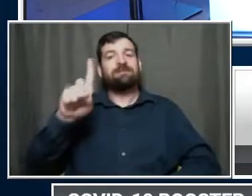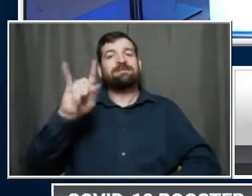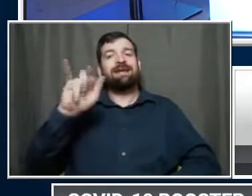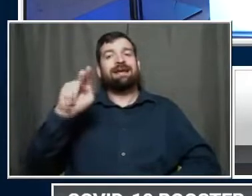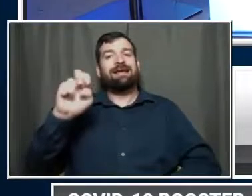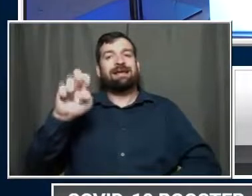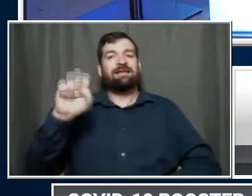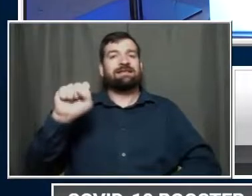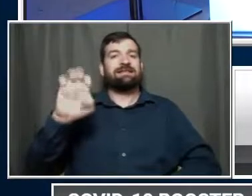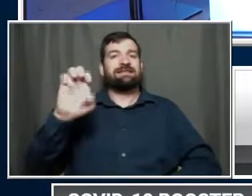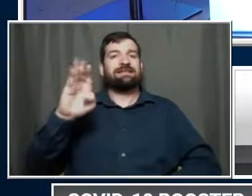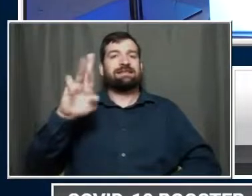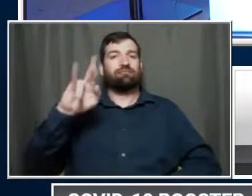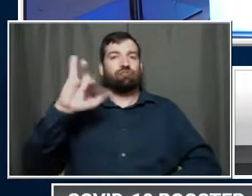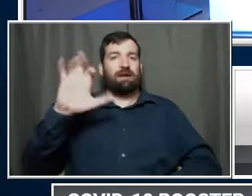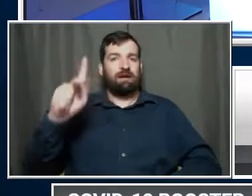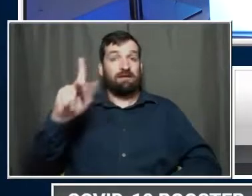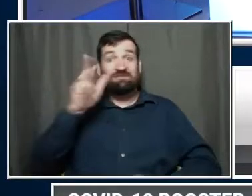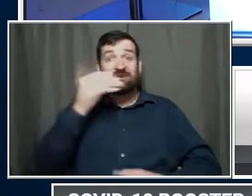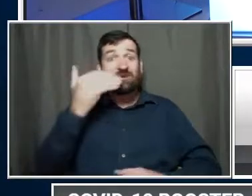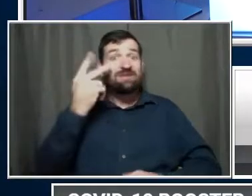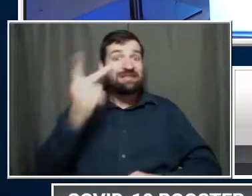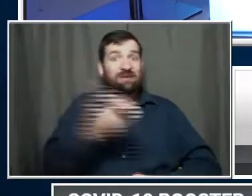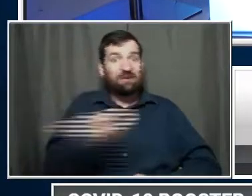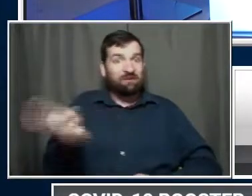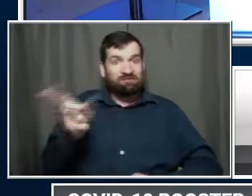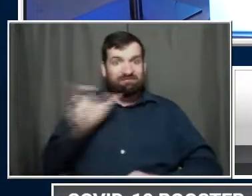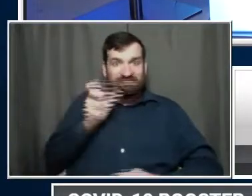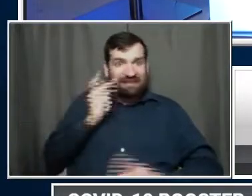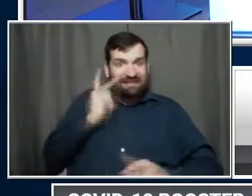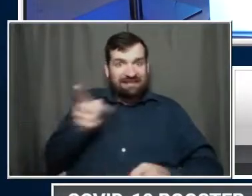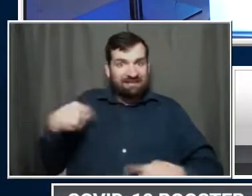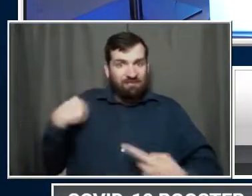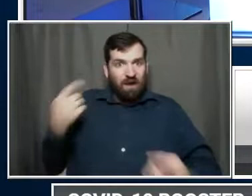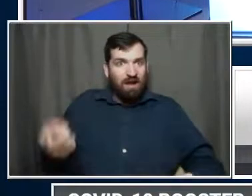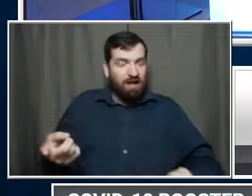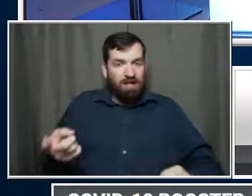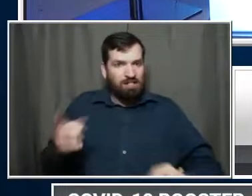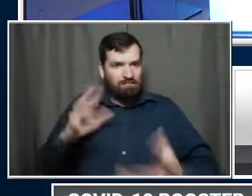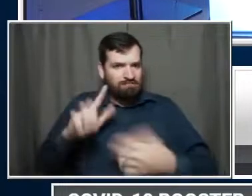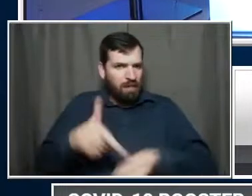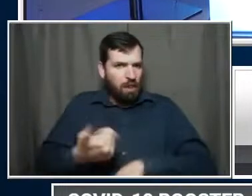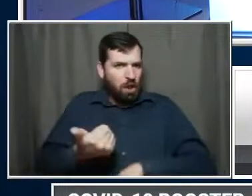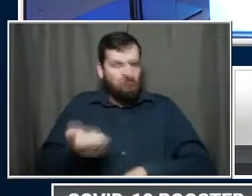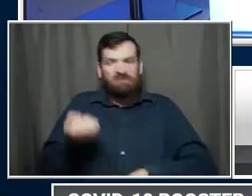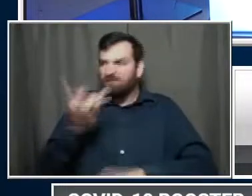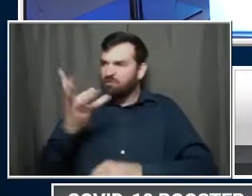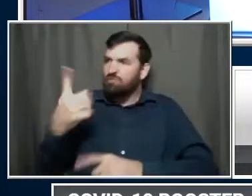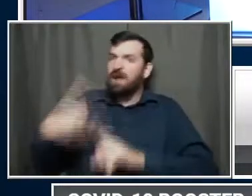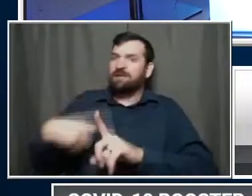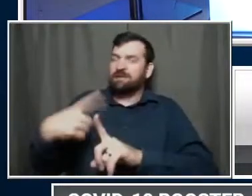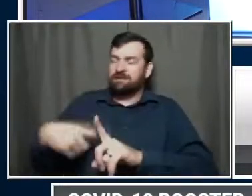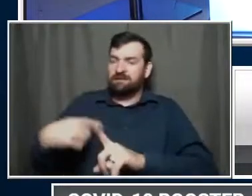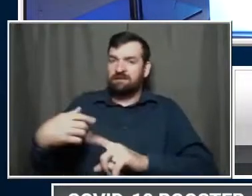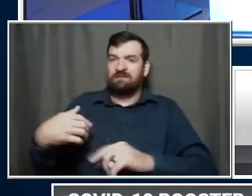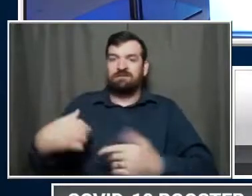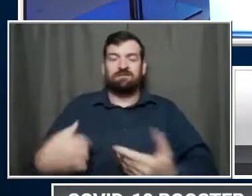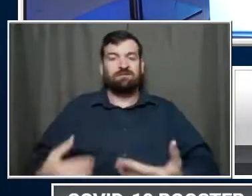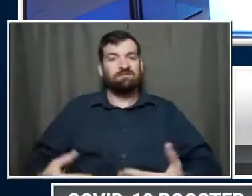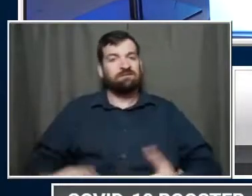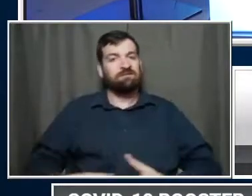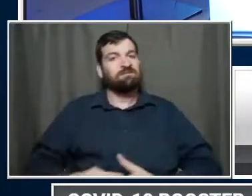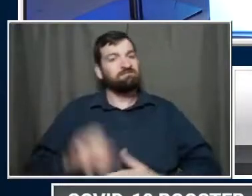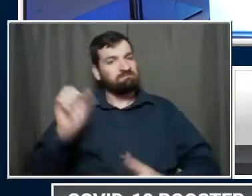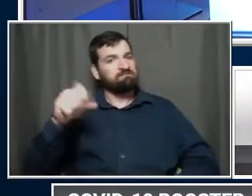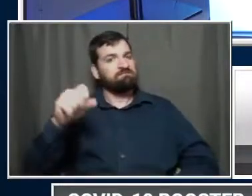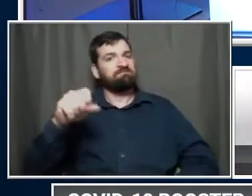both of you. So good to see you. Thank you. And you guys haven't seen each other. How long has it been since you've seen each other? A few months. A few months. So a little reunion January. here. Yeah. And we've